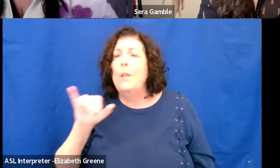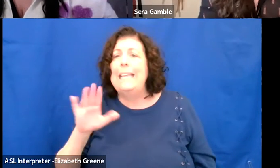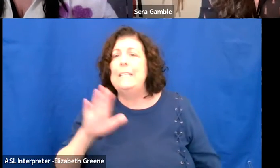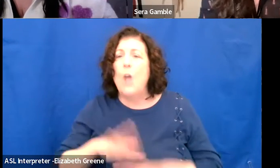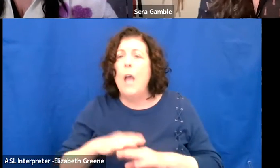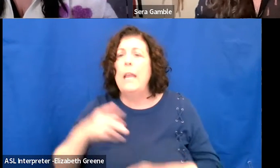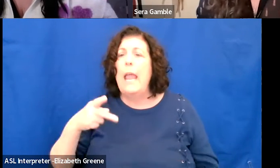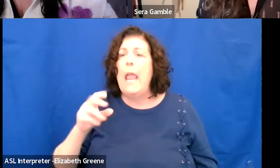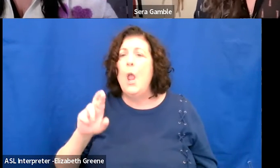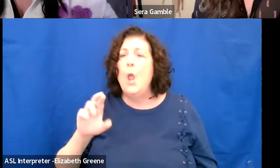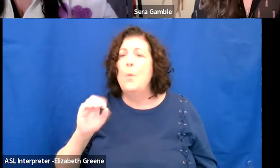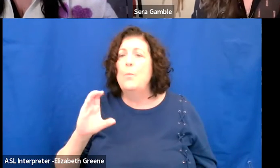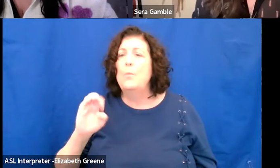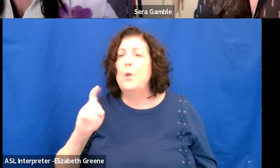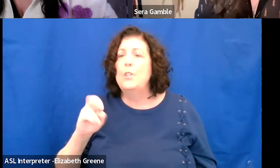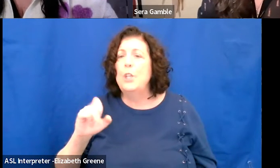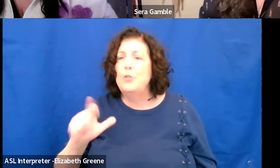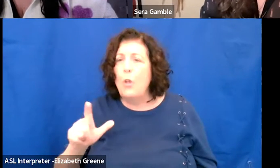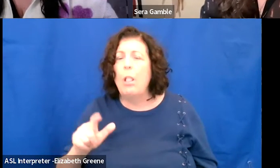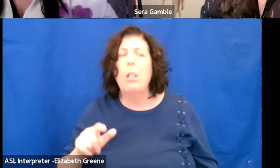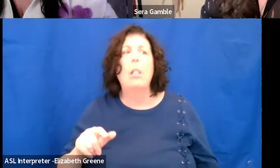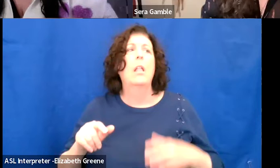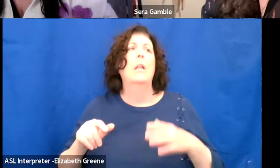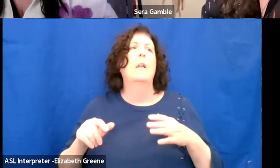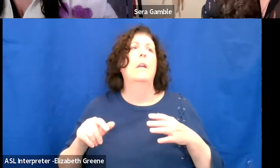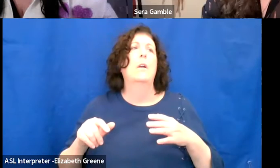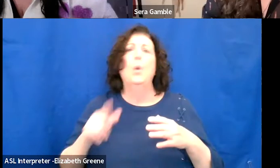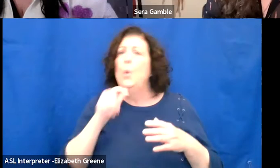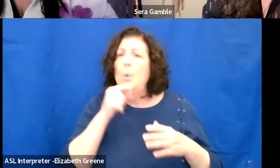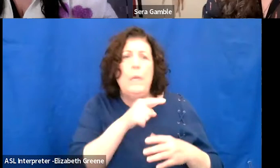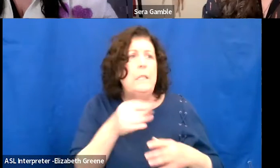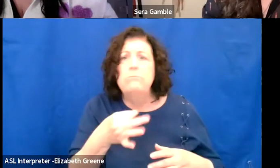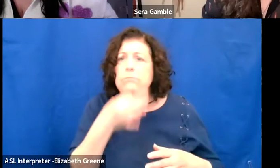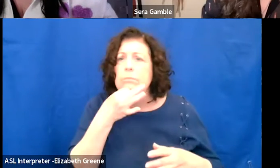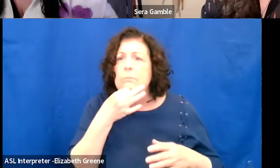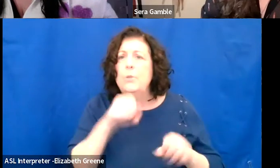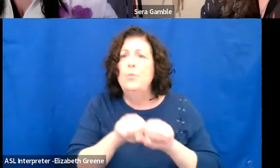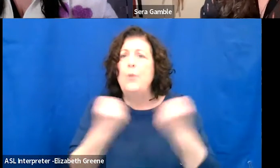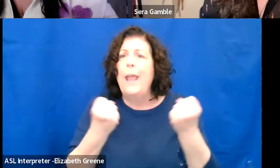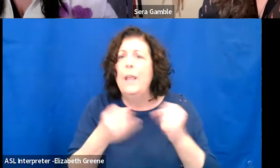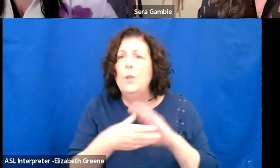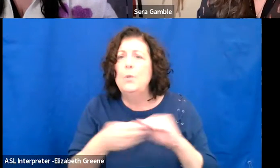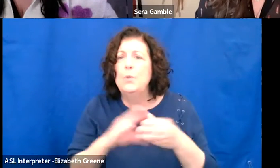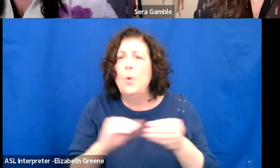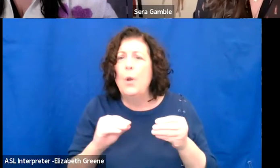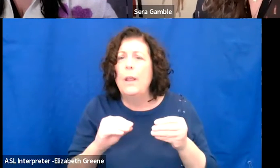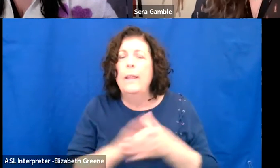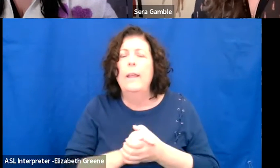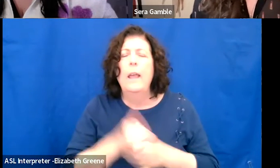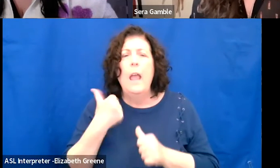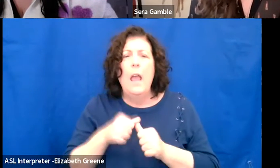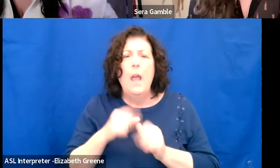good with the technicals of breaking a story? And you know, I remember reading a writer sample that was